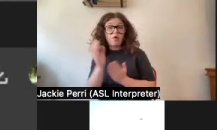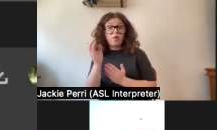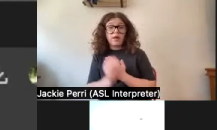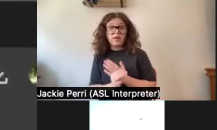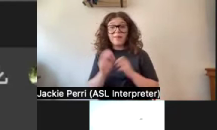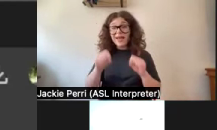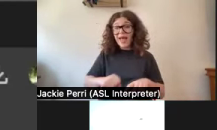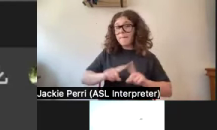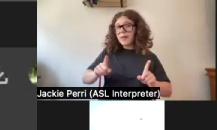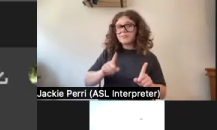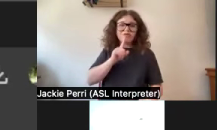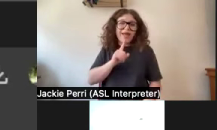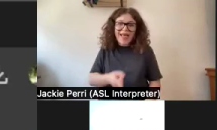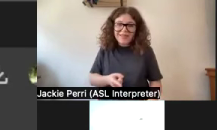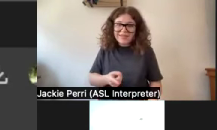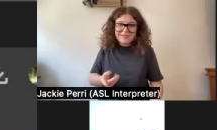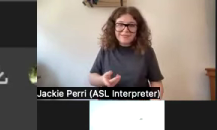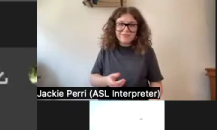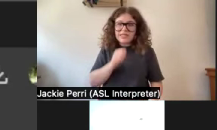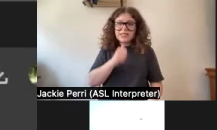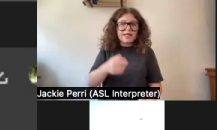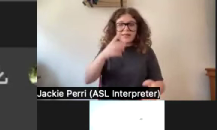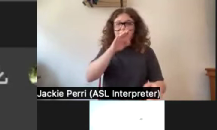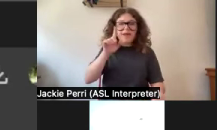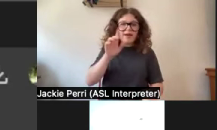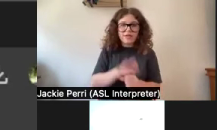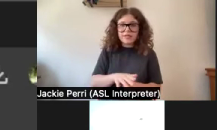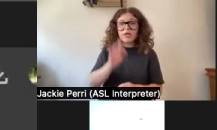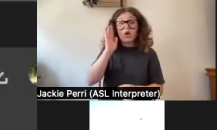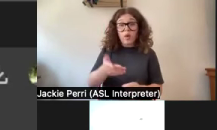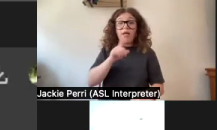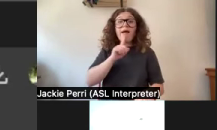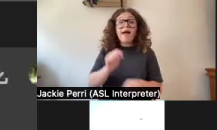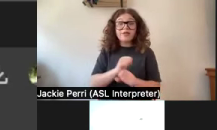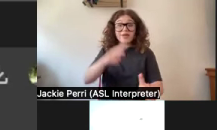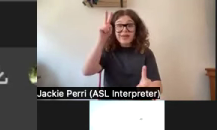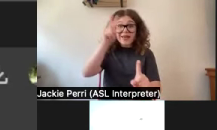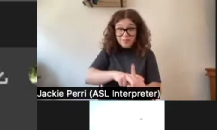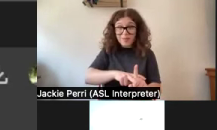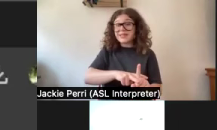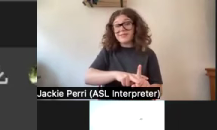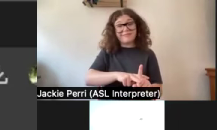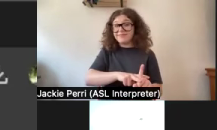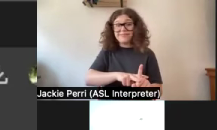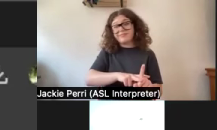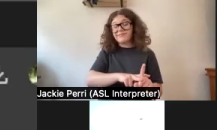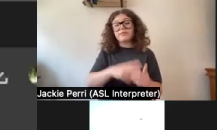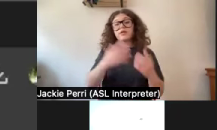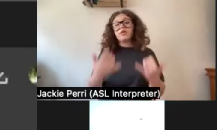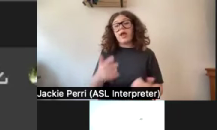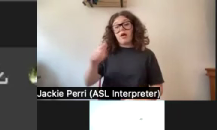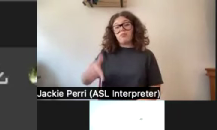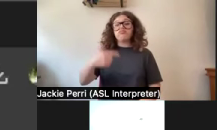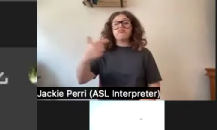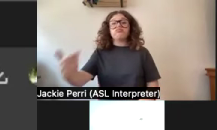the reality is that doesn't guarantee the implementation. So I'm going to turn it over to Audi to guide